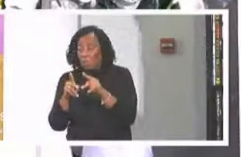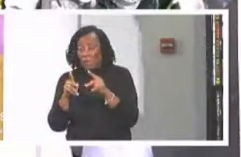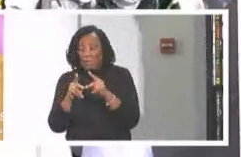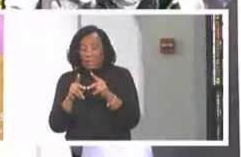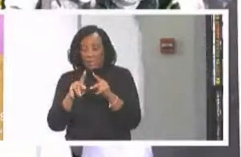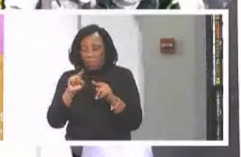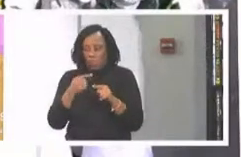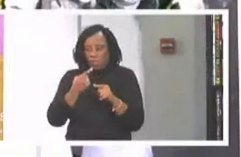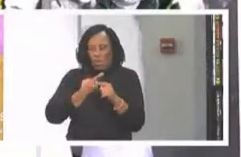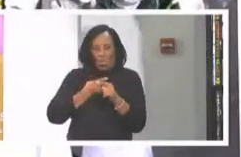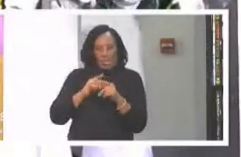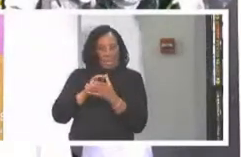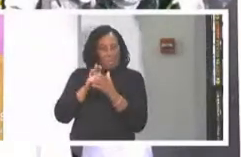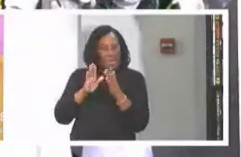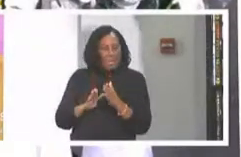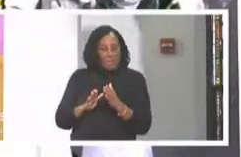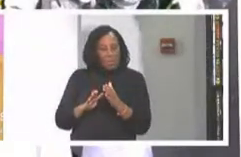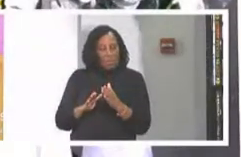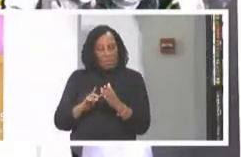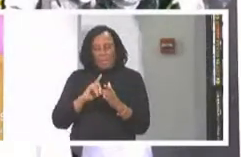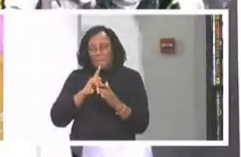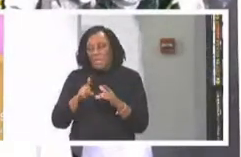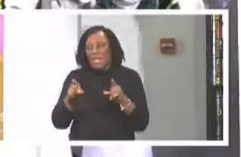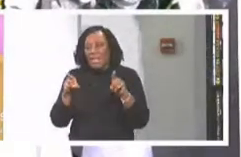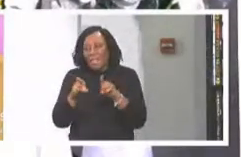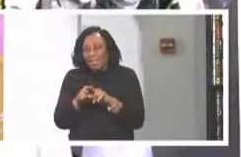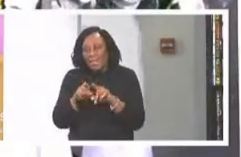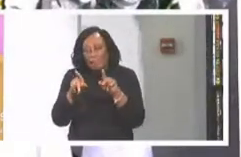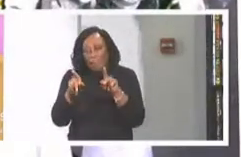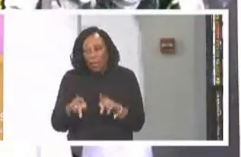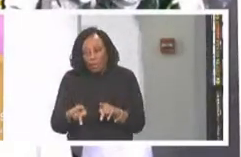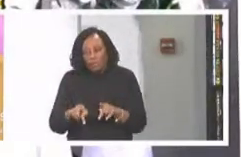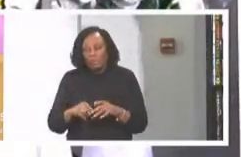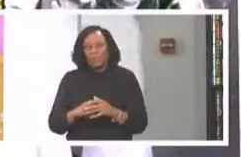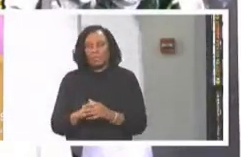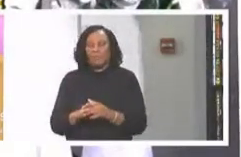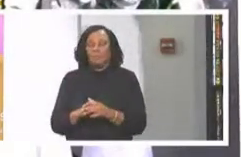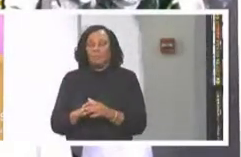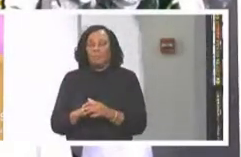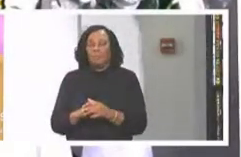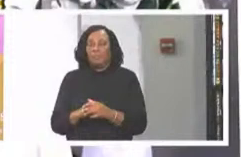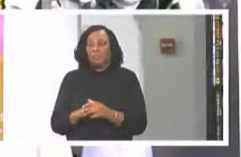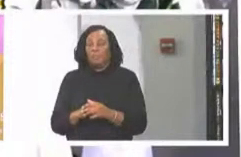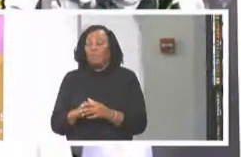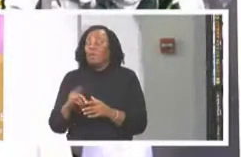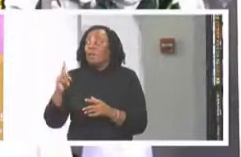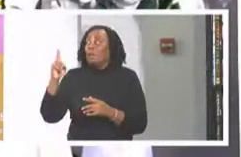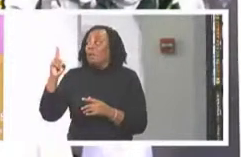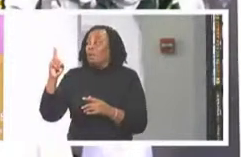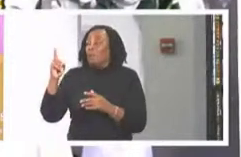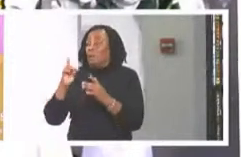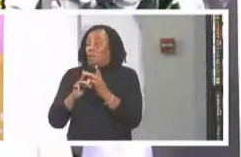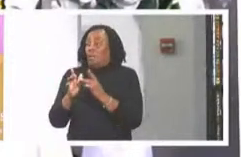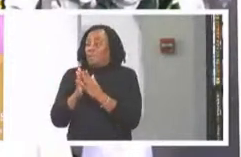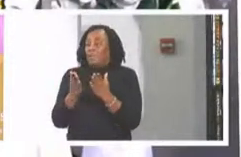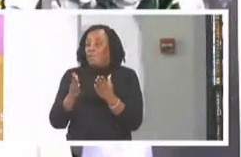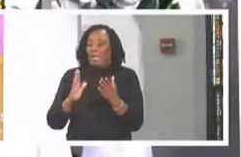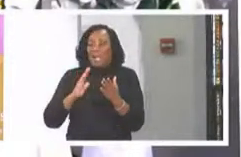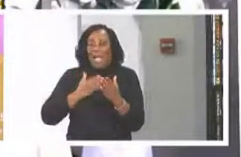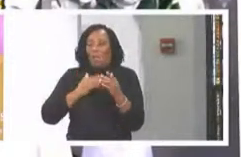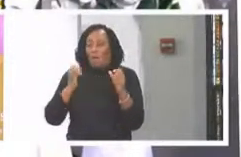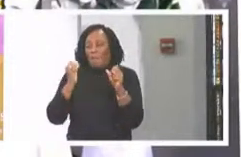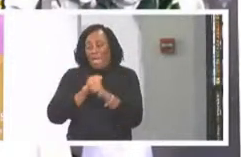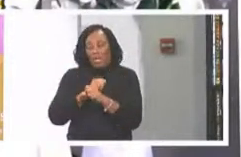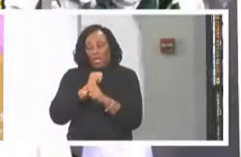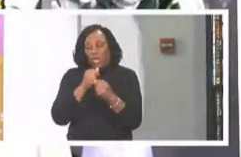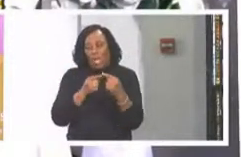person. If you believe the word of God when it says our battle is not against flesh and blood, then stop cursing out